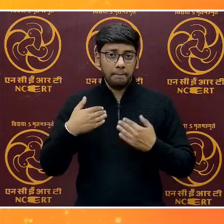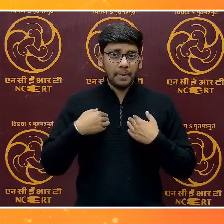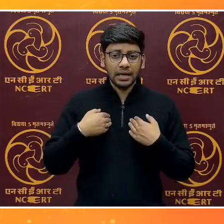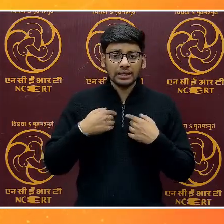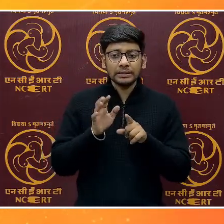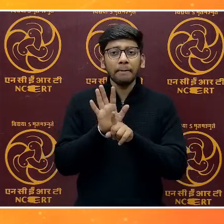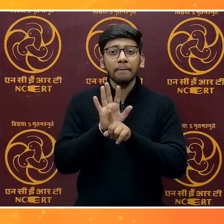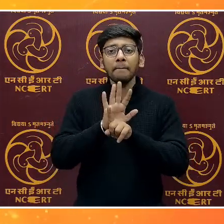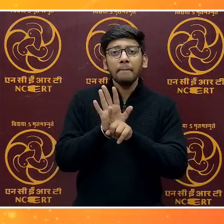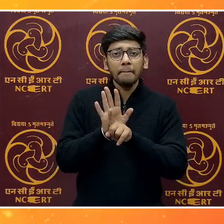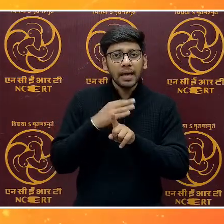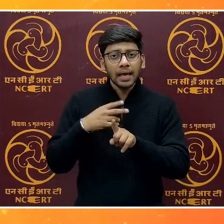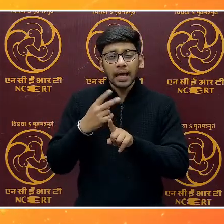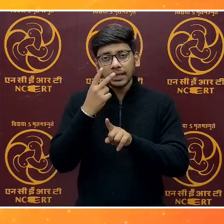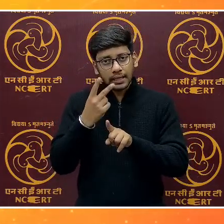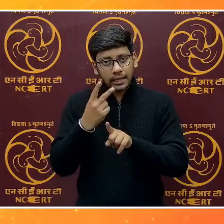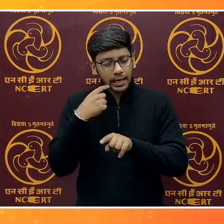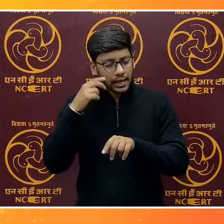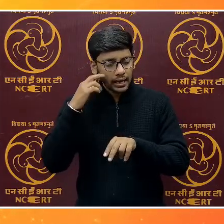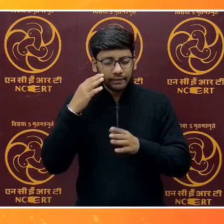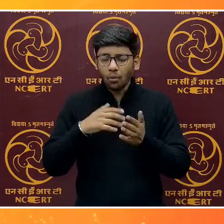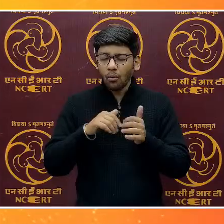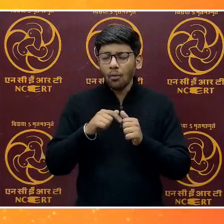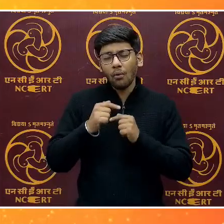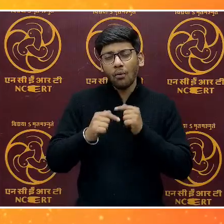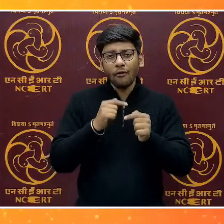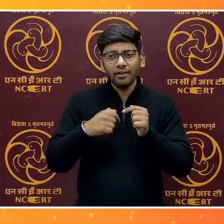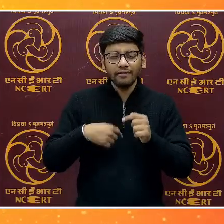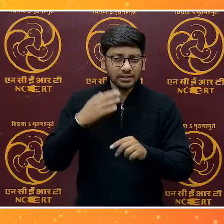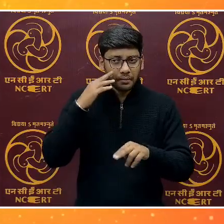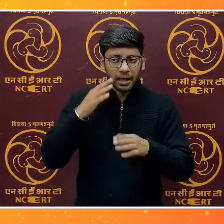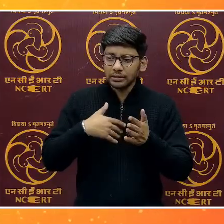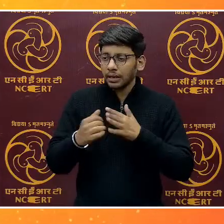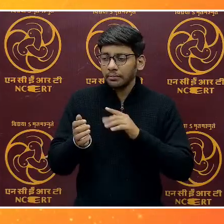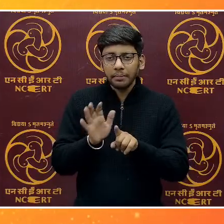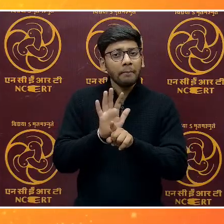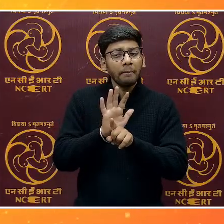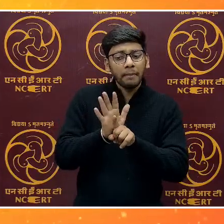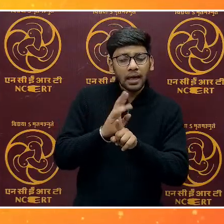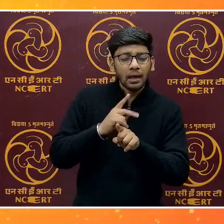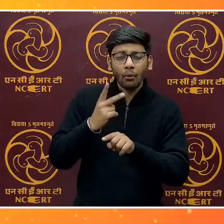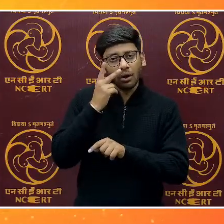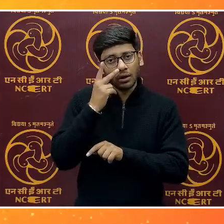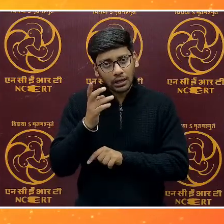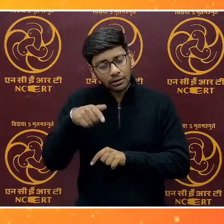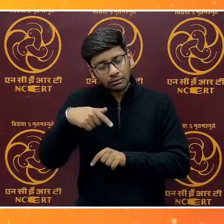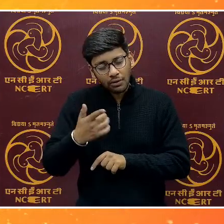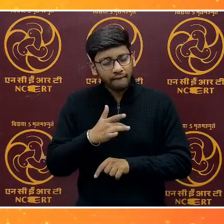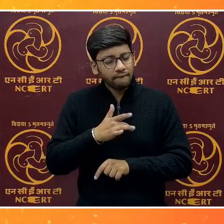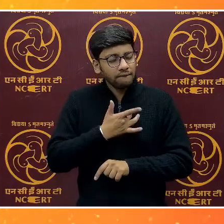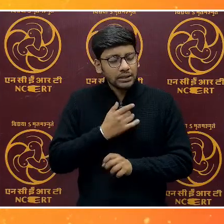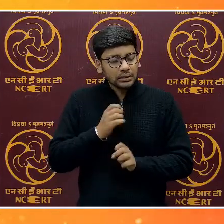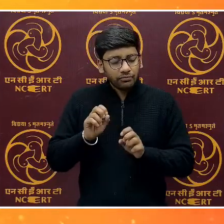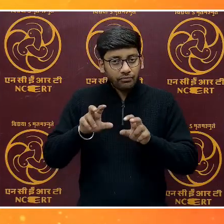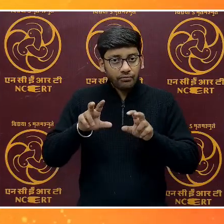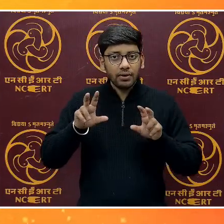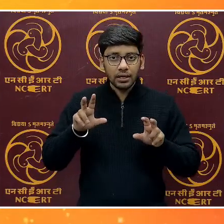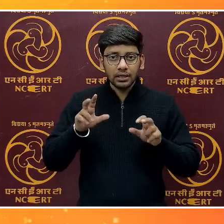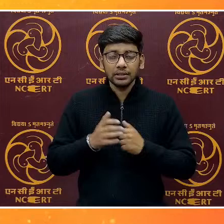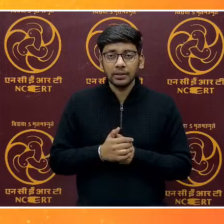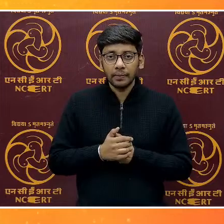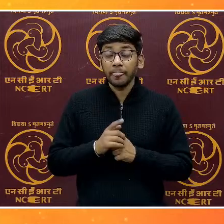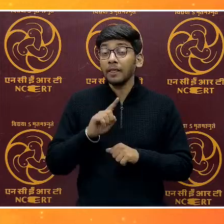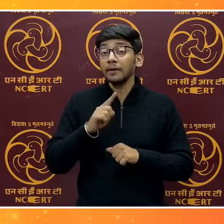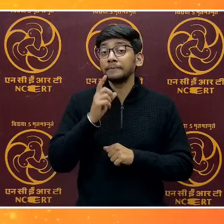yes, of course, a peacock always makes me wonder, filled with amazement actually. Amazing. So that was our first word of the chapter